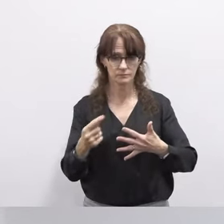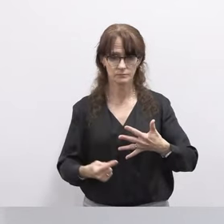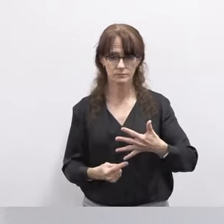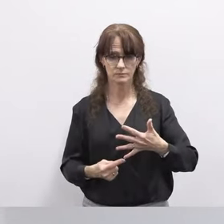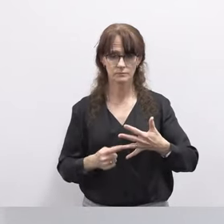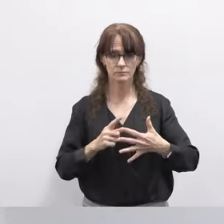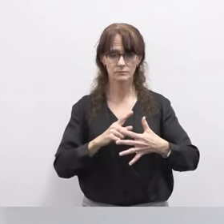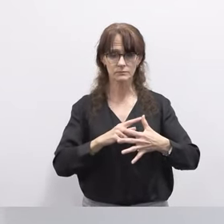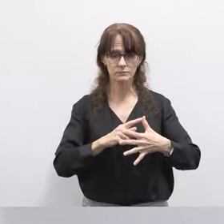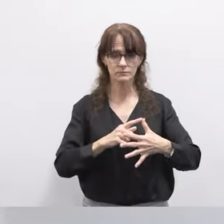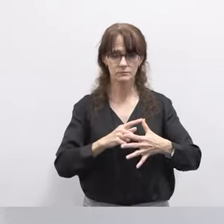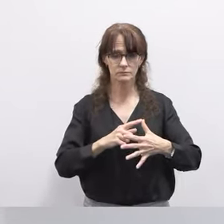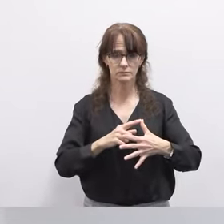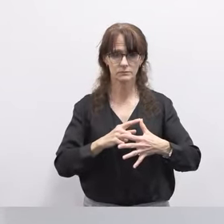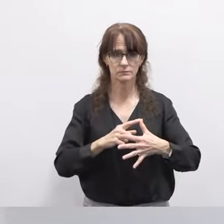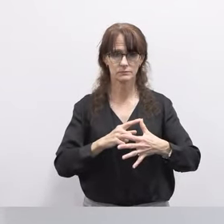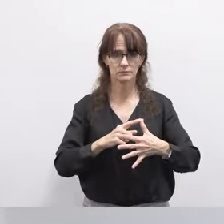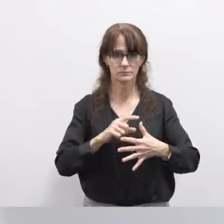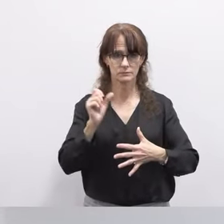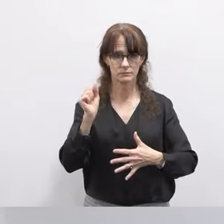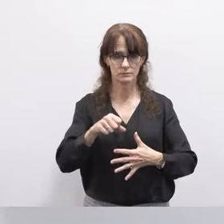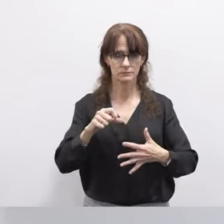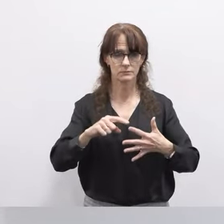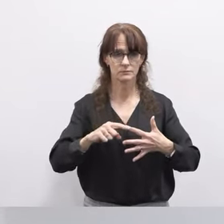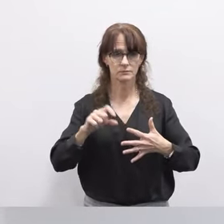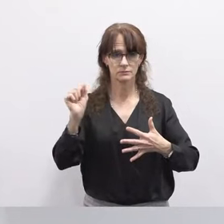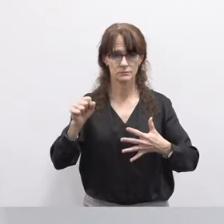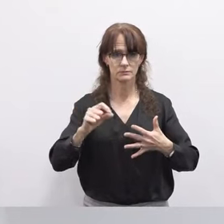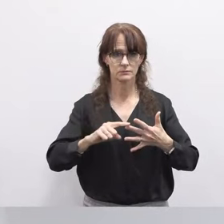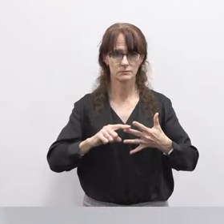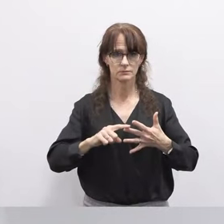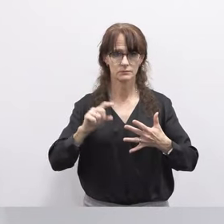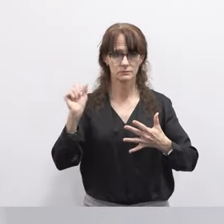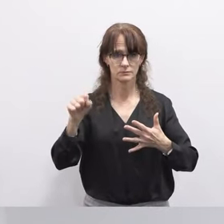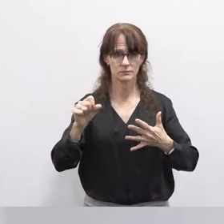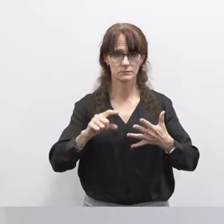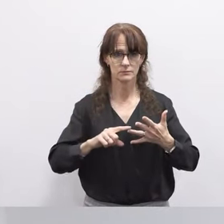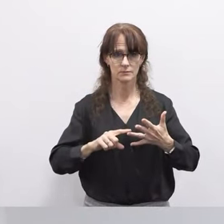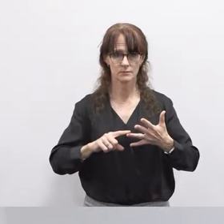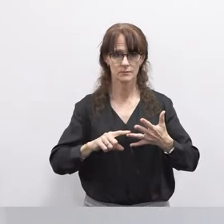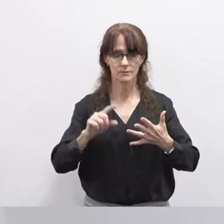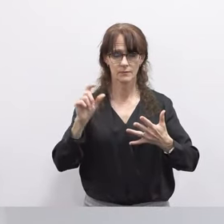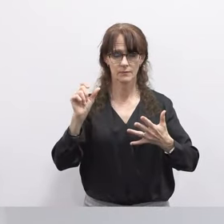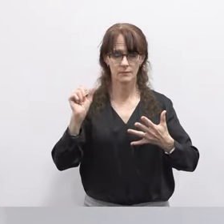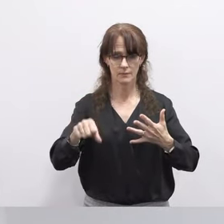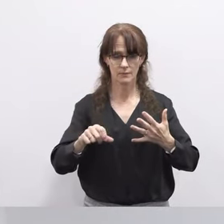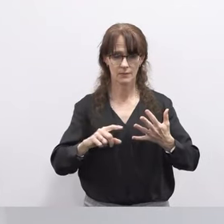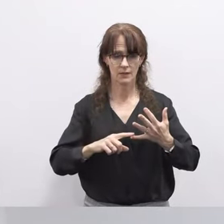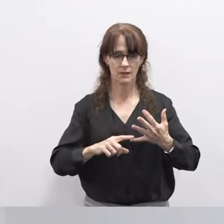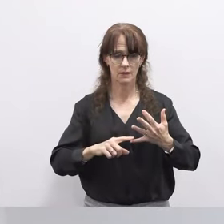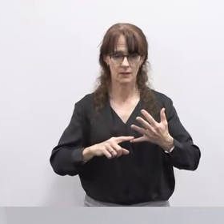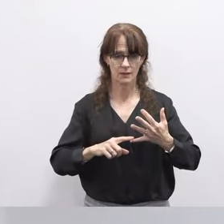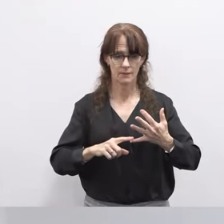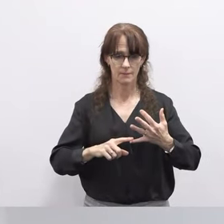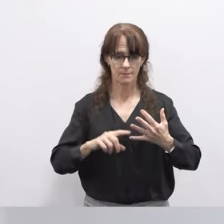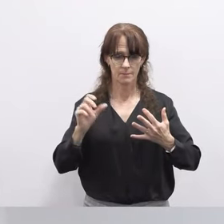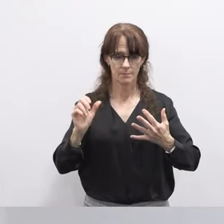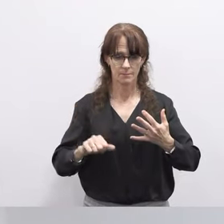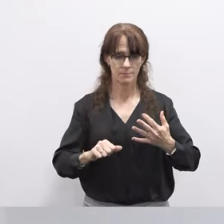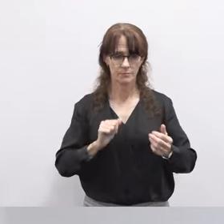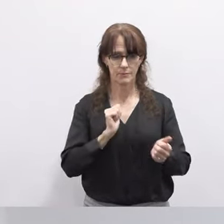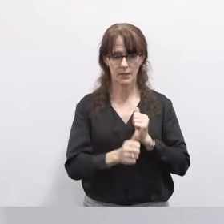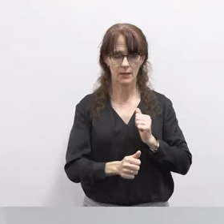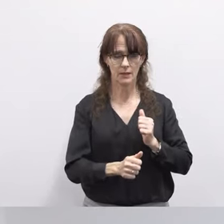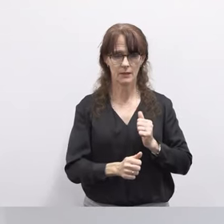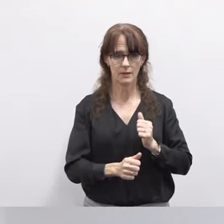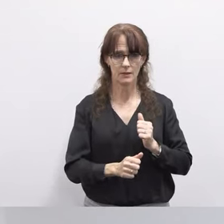Mr. Miller? Aye. Ms. Kerr? Aye. Ms. Craighead? Aye. Mr. Otto? Aye. And I also vote aye, so